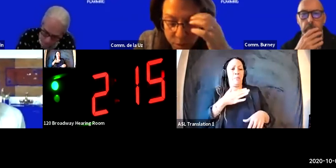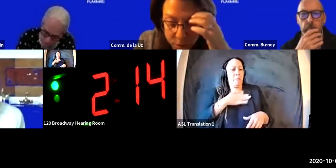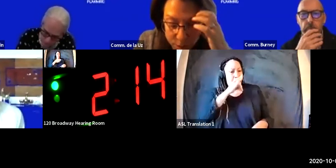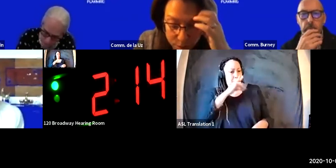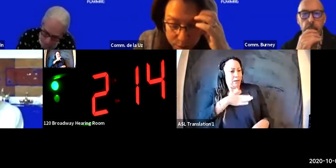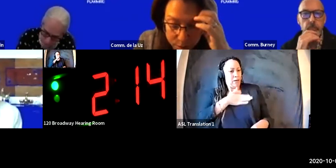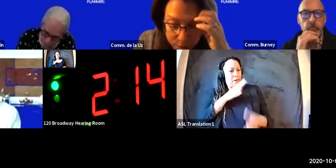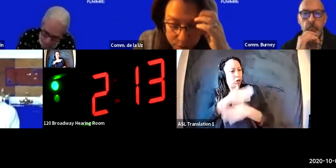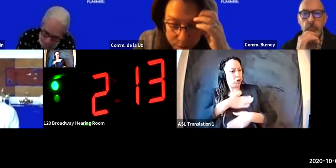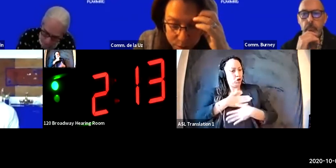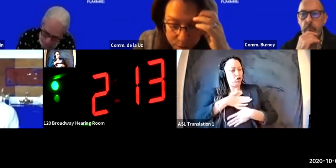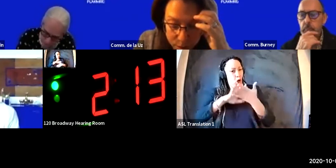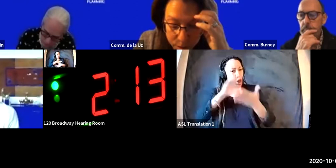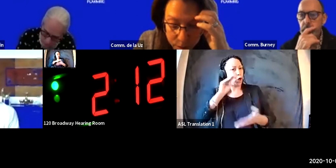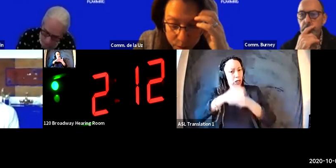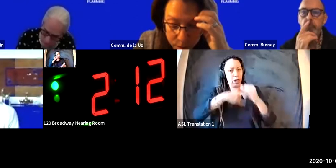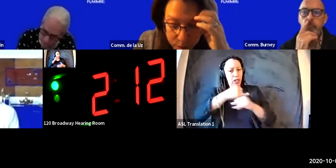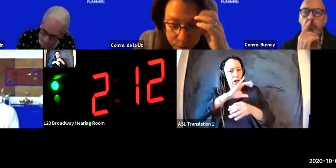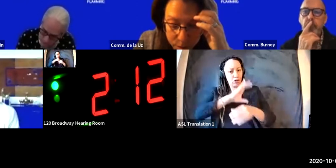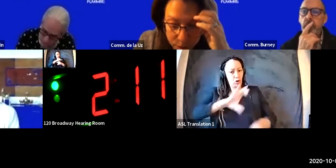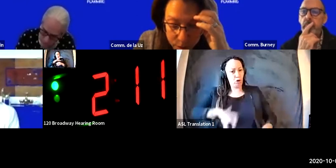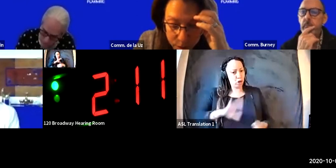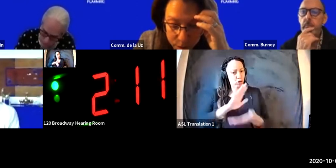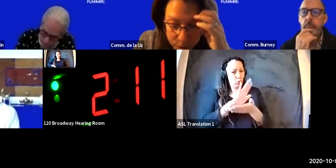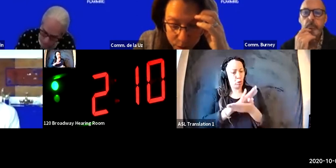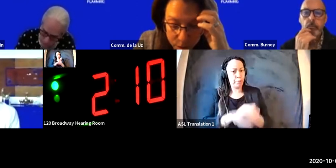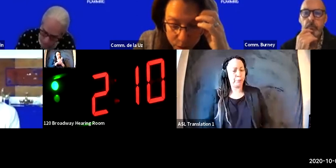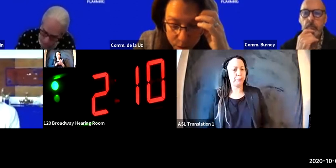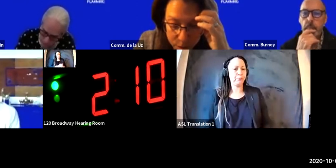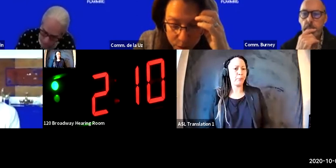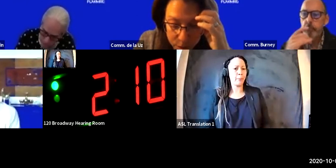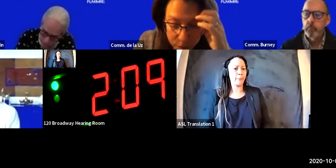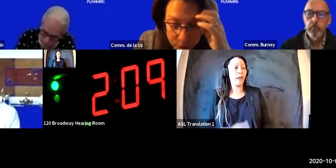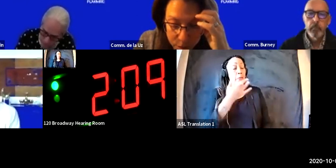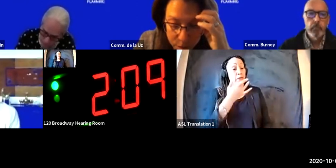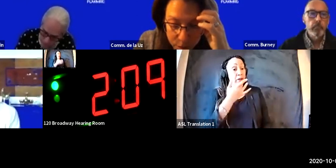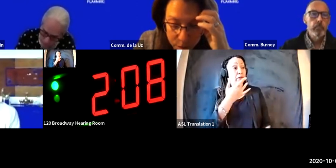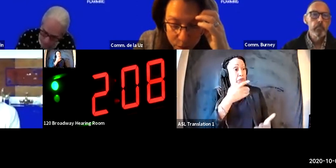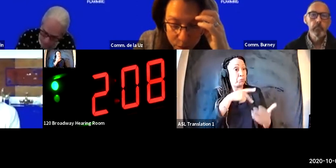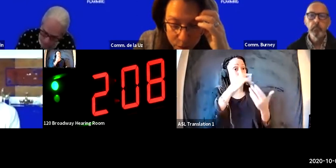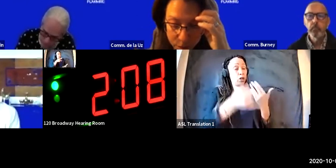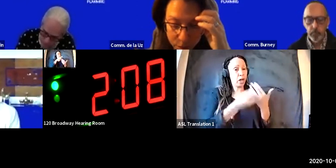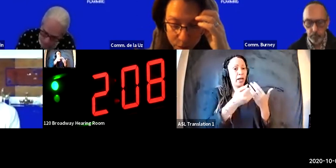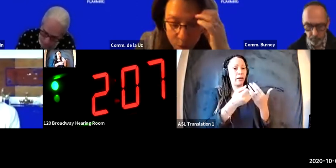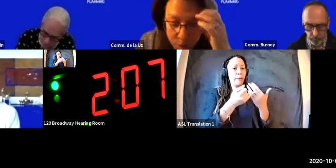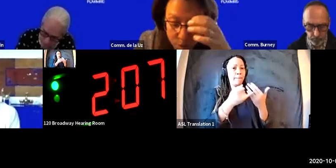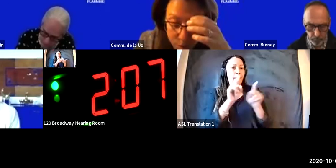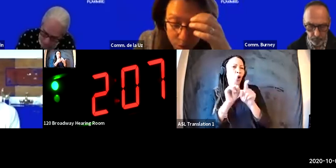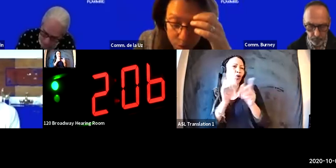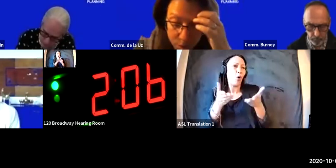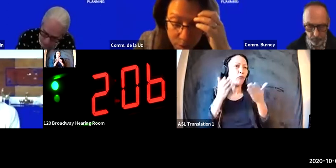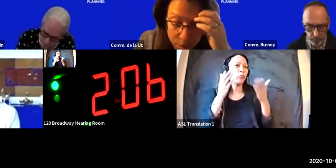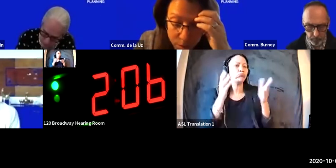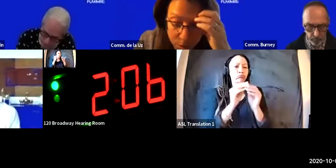the International Christian School. And I'm in favor for the project because it will offer more opportunities for